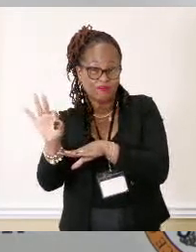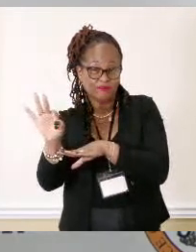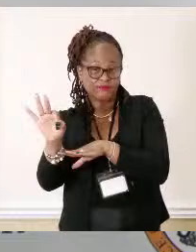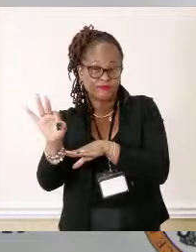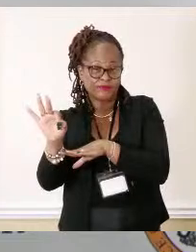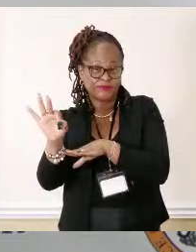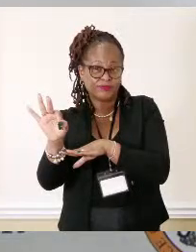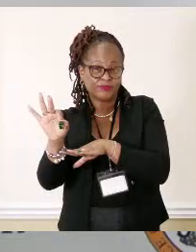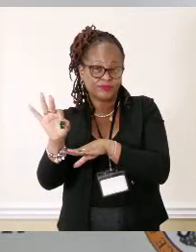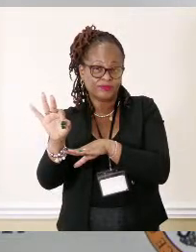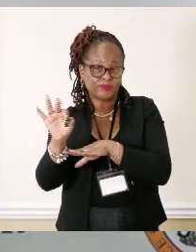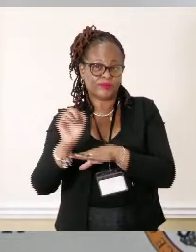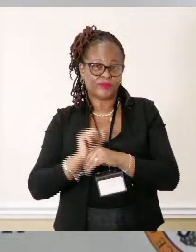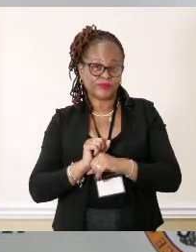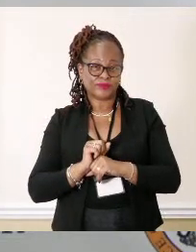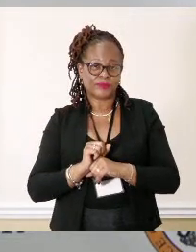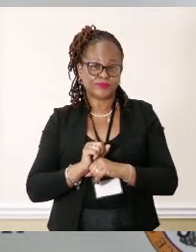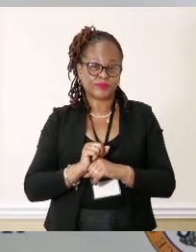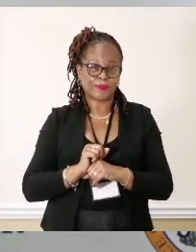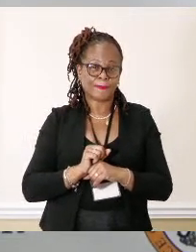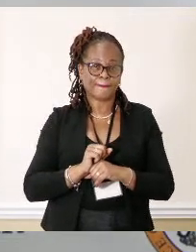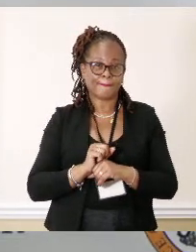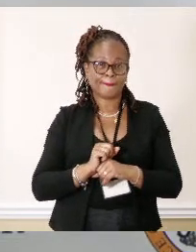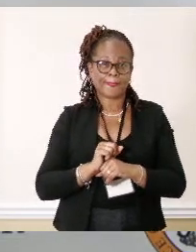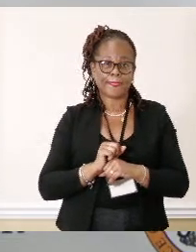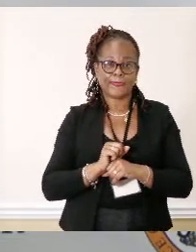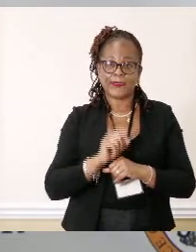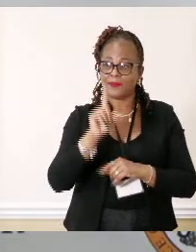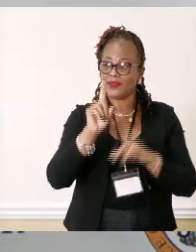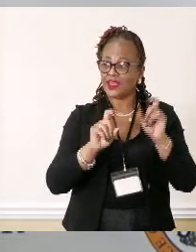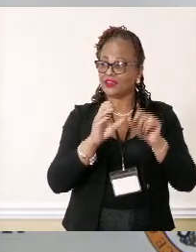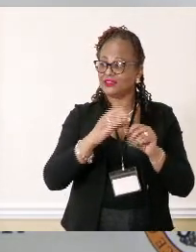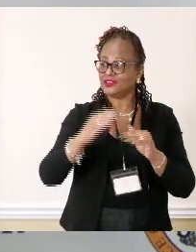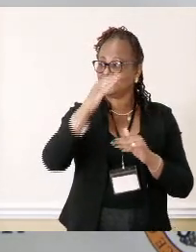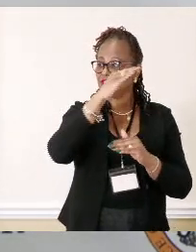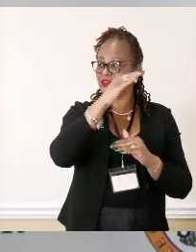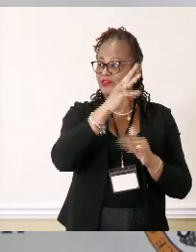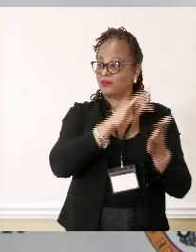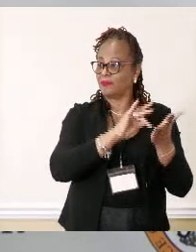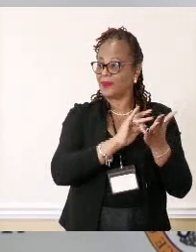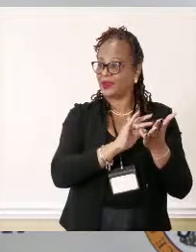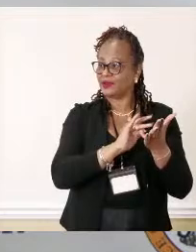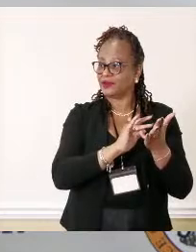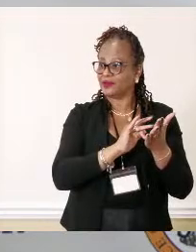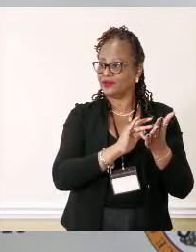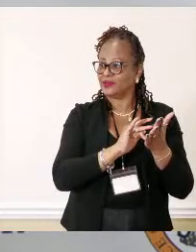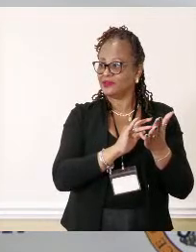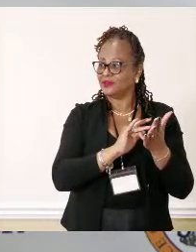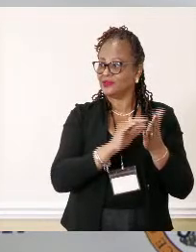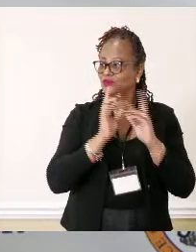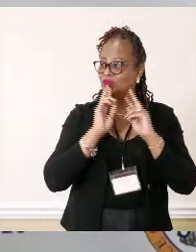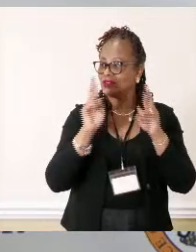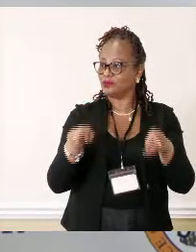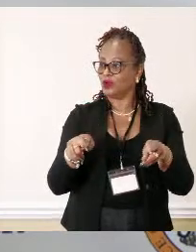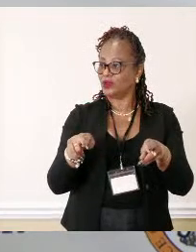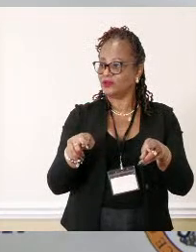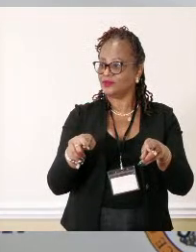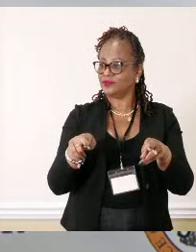I'm going to ask the Chief Medical Officer if do you wish to respond to that?